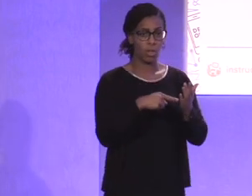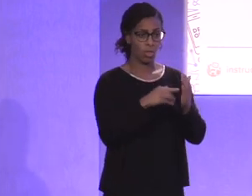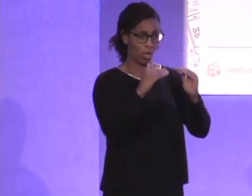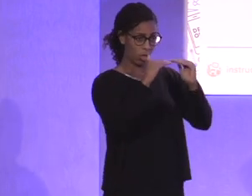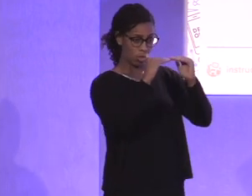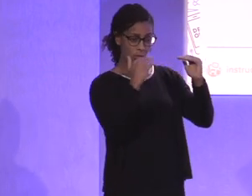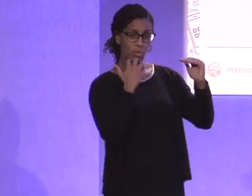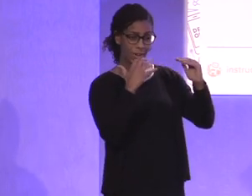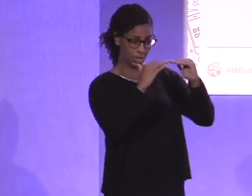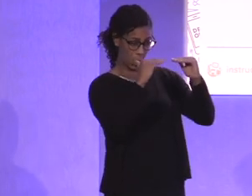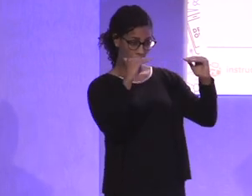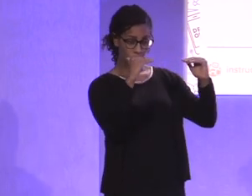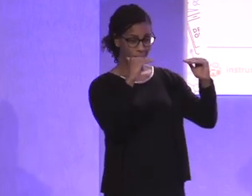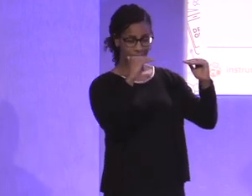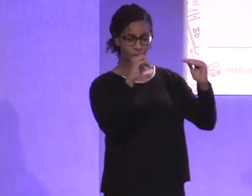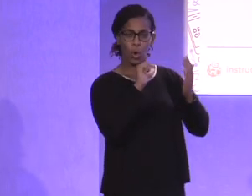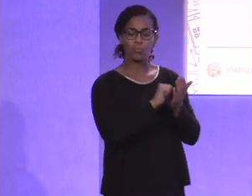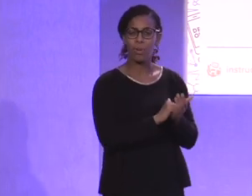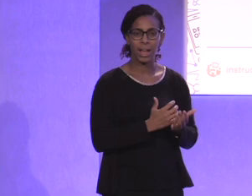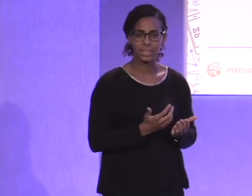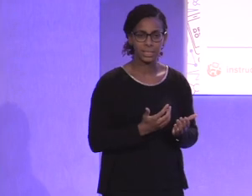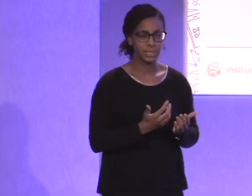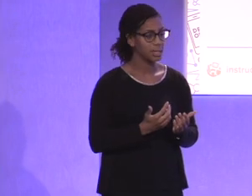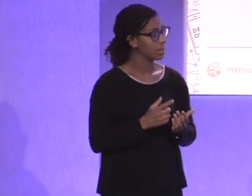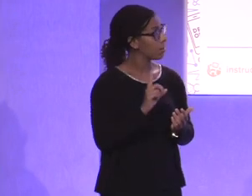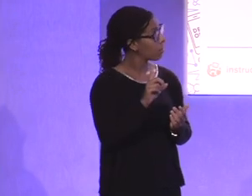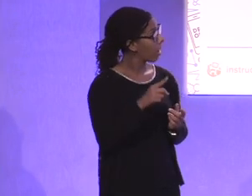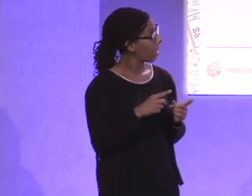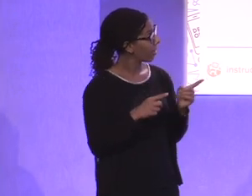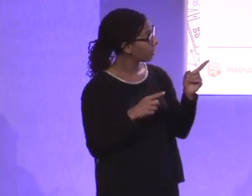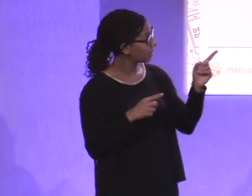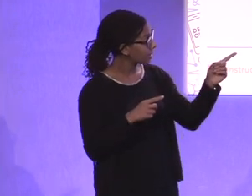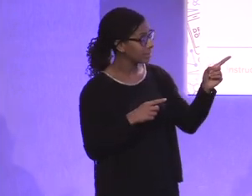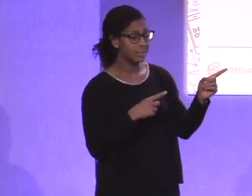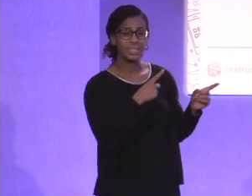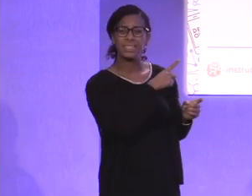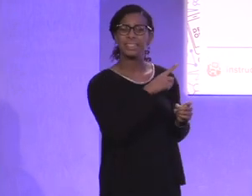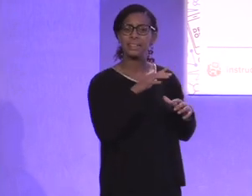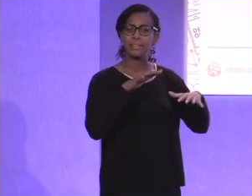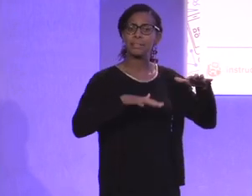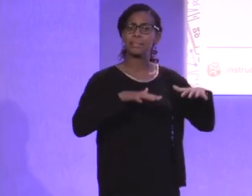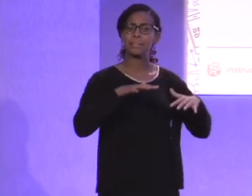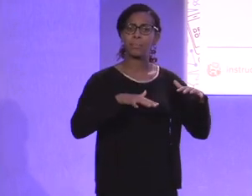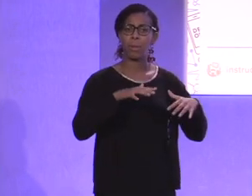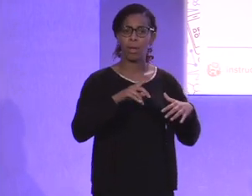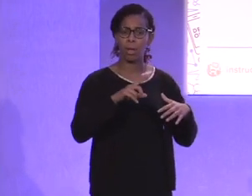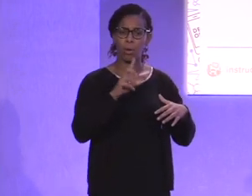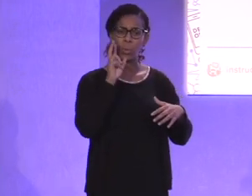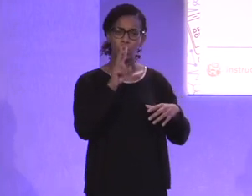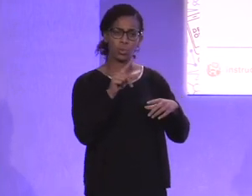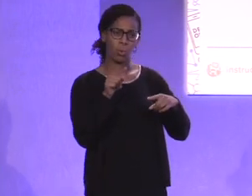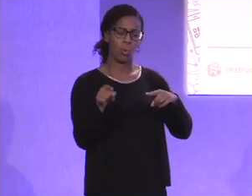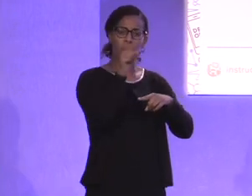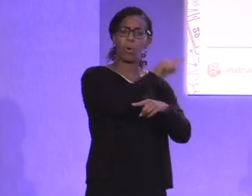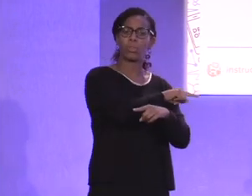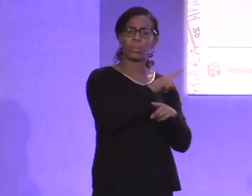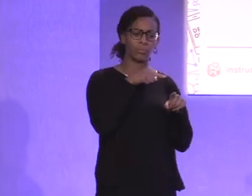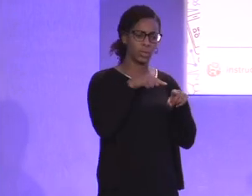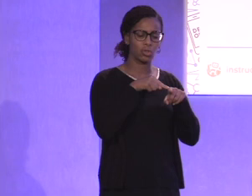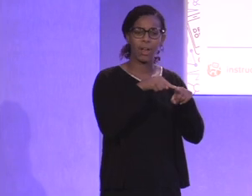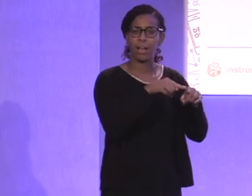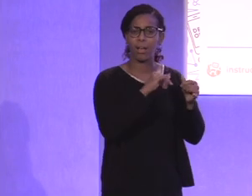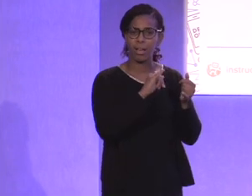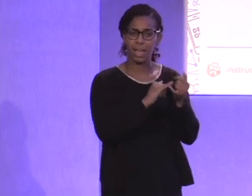in this particular instance, but what you're looking at is kind of similar to what we saw on the tracker SLI. So we